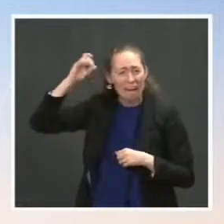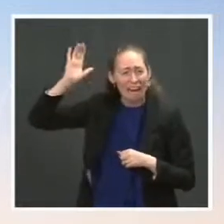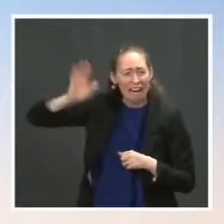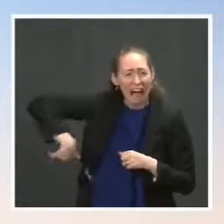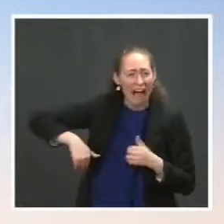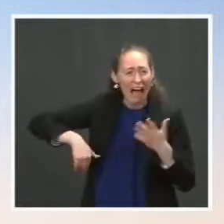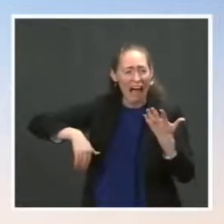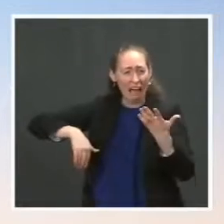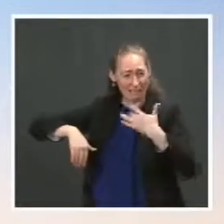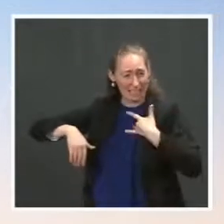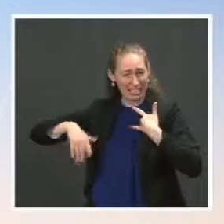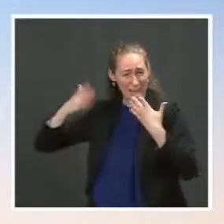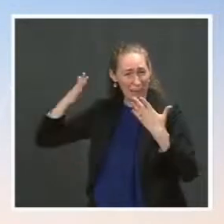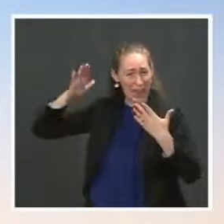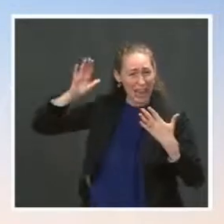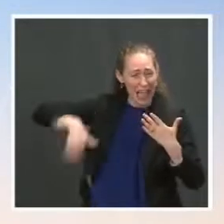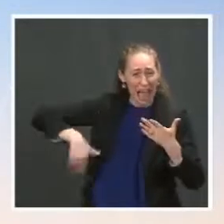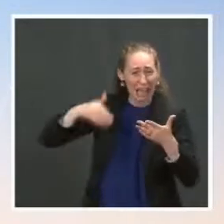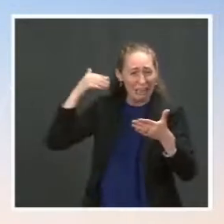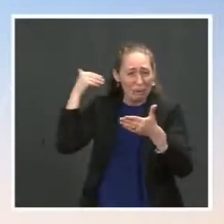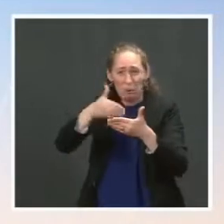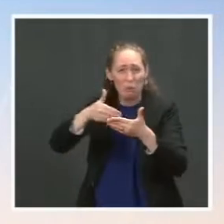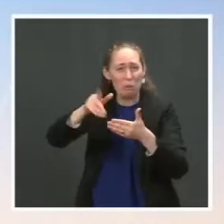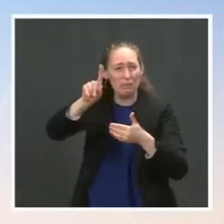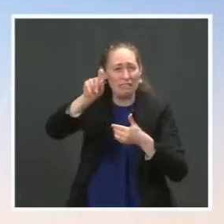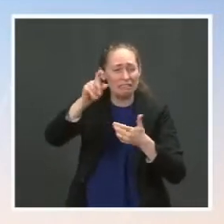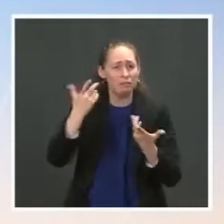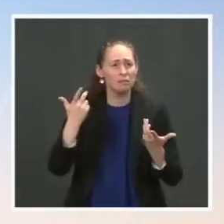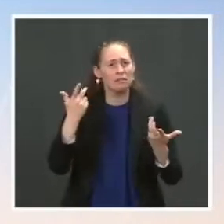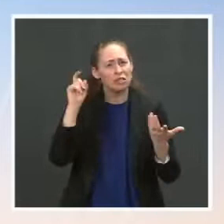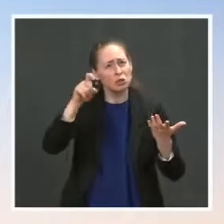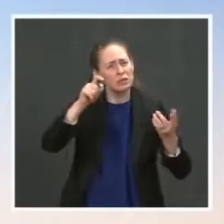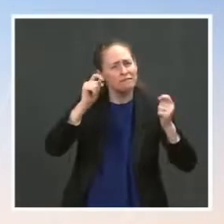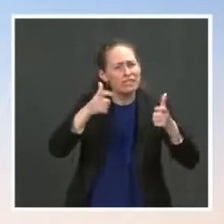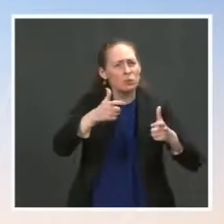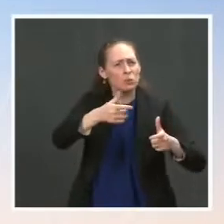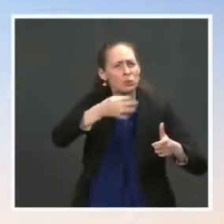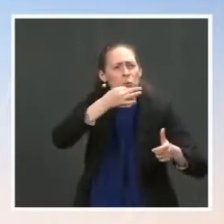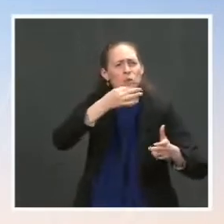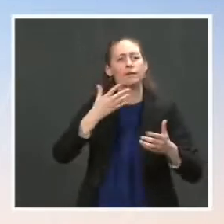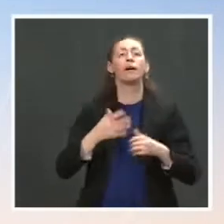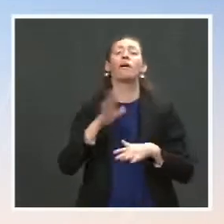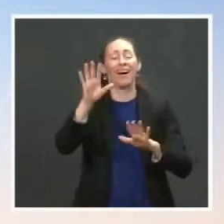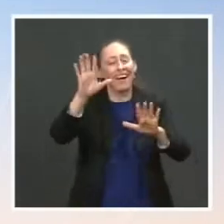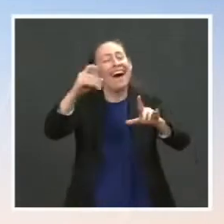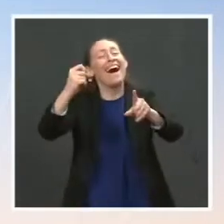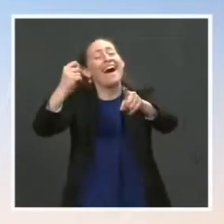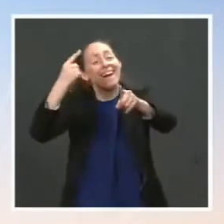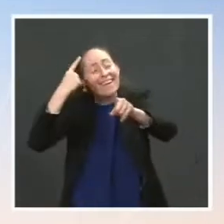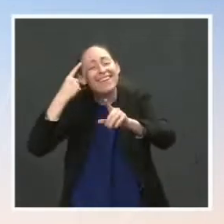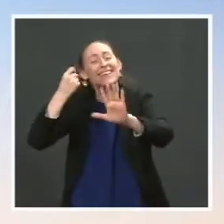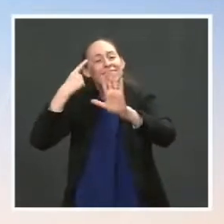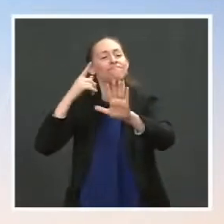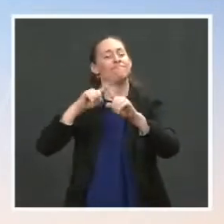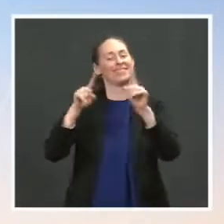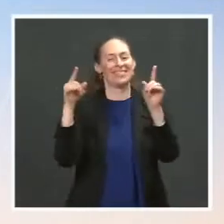you would say what? We want to do this as soon as we responsibly can, but we also have to make sure that it's